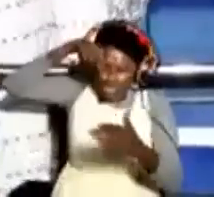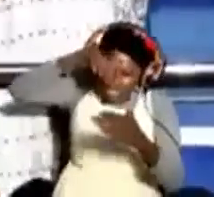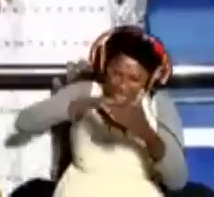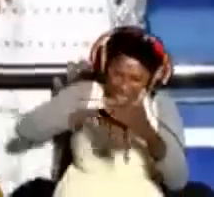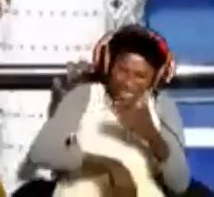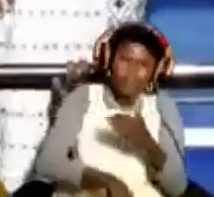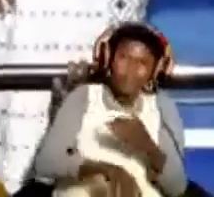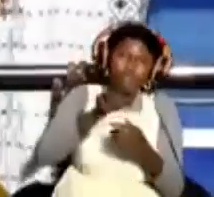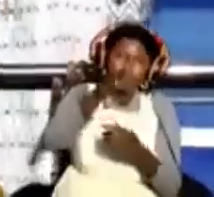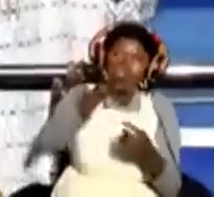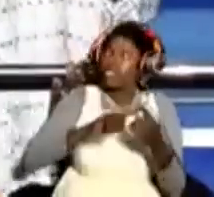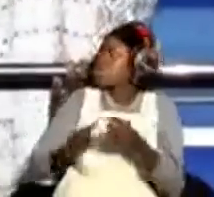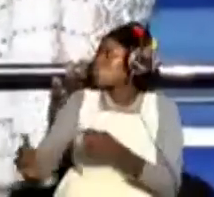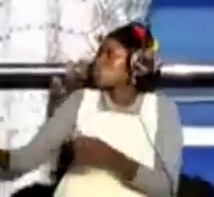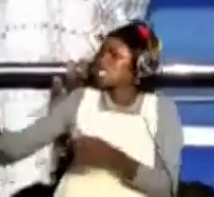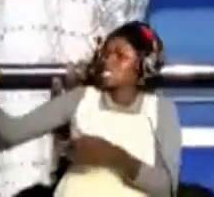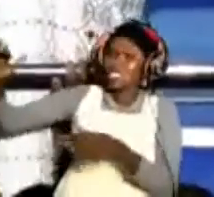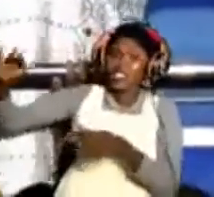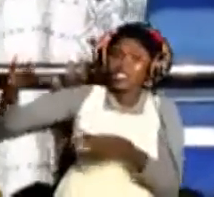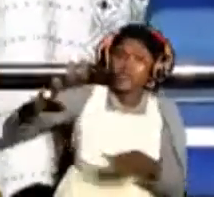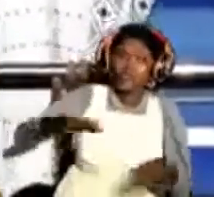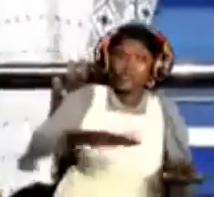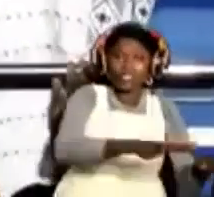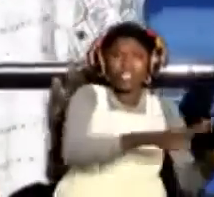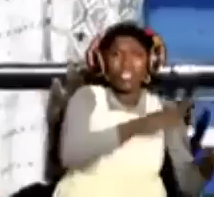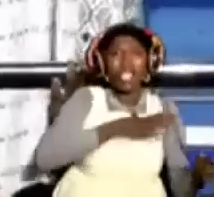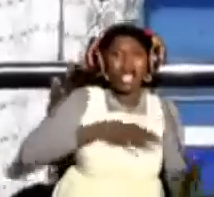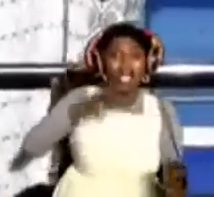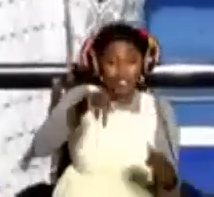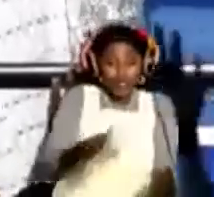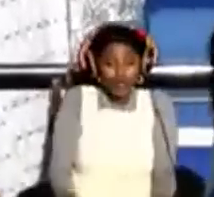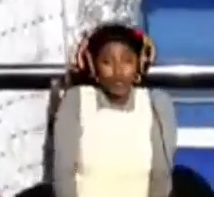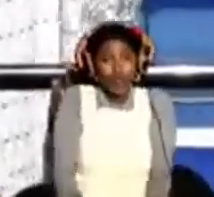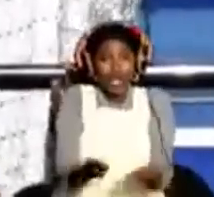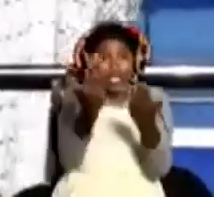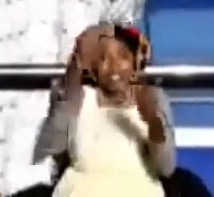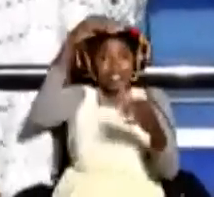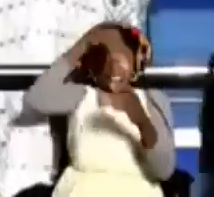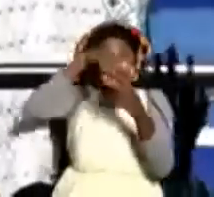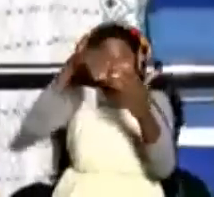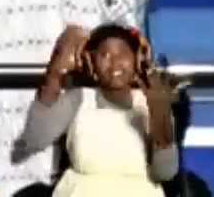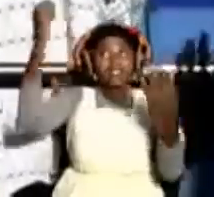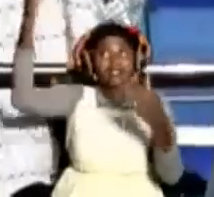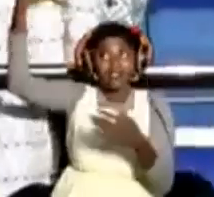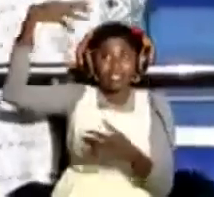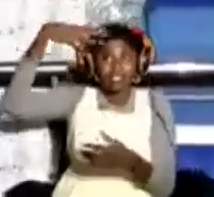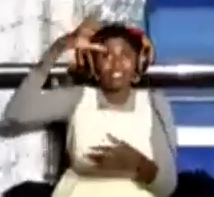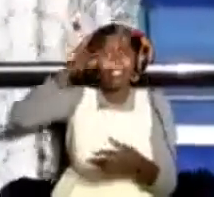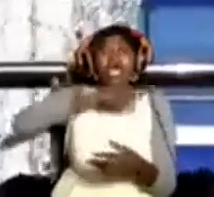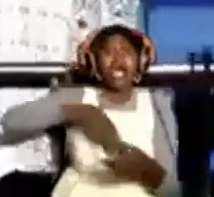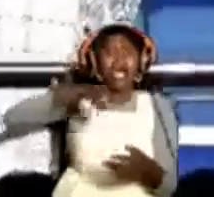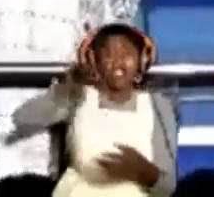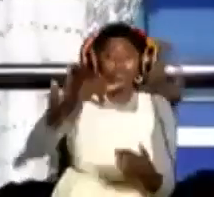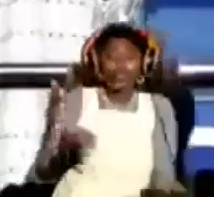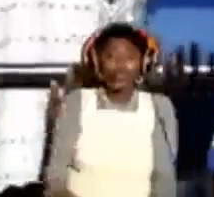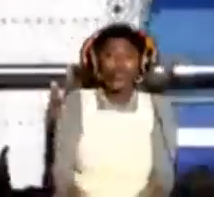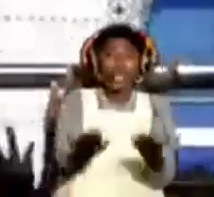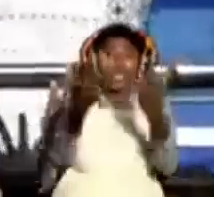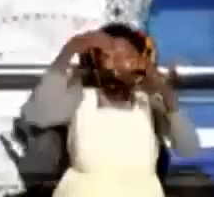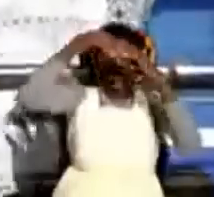fountain. That when you rise here, you rise in grace. You rise in